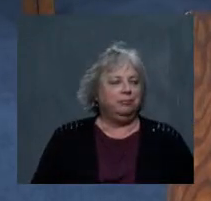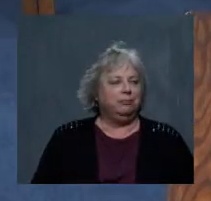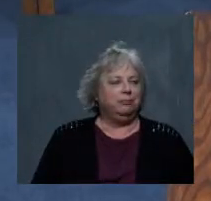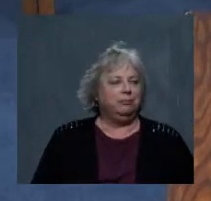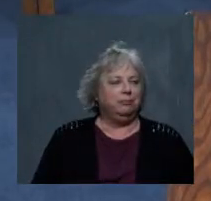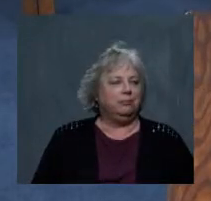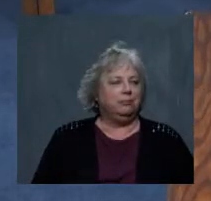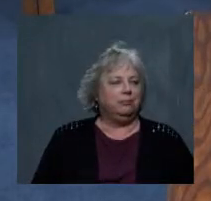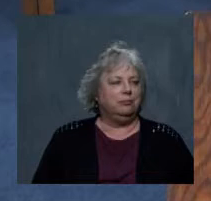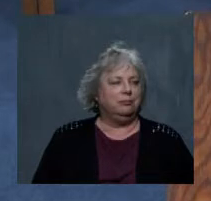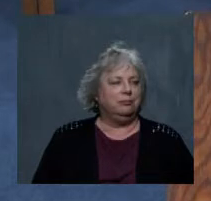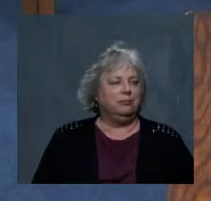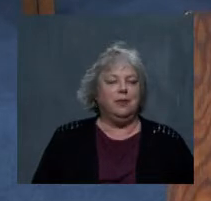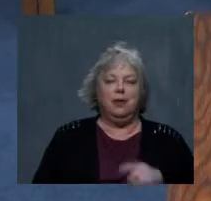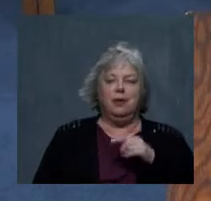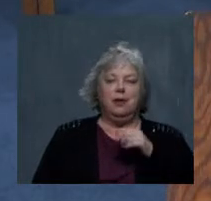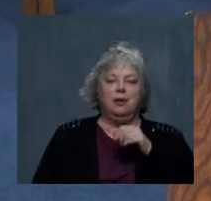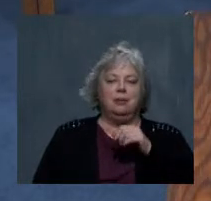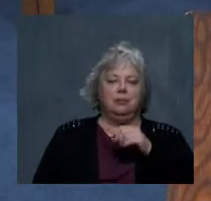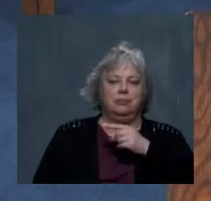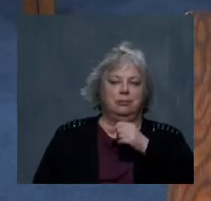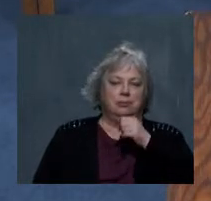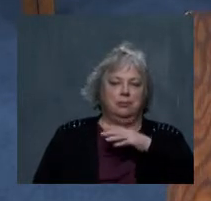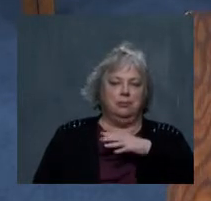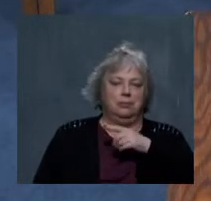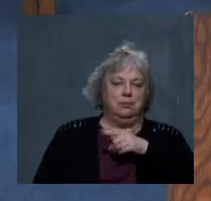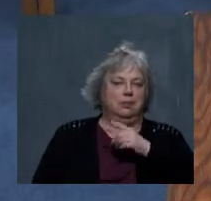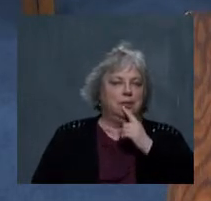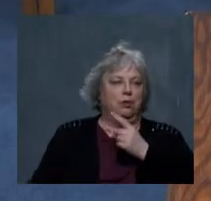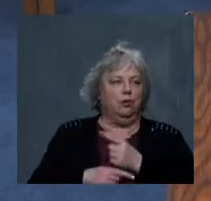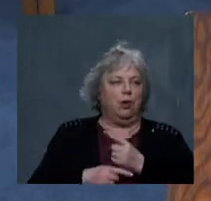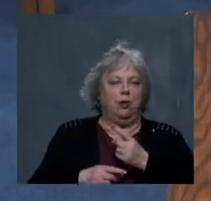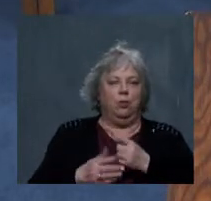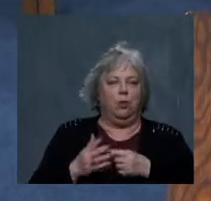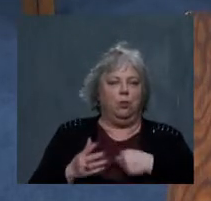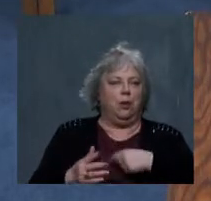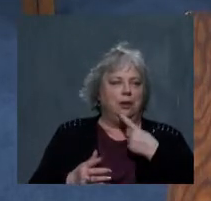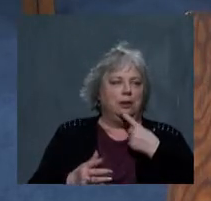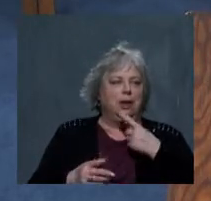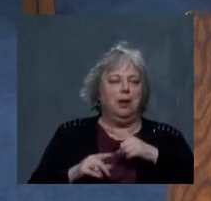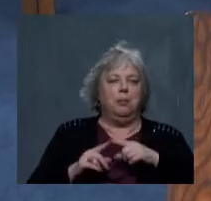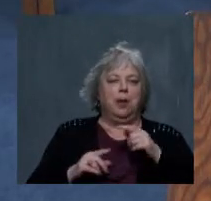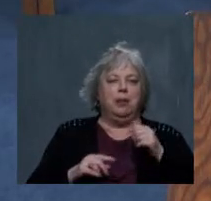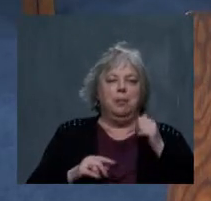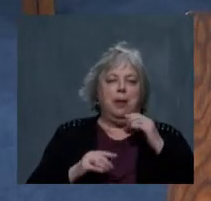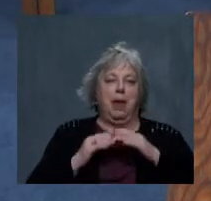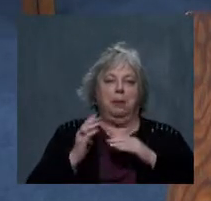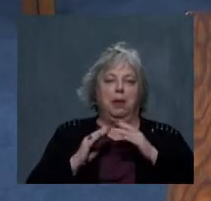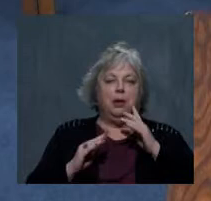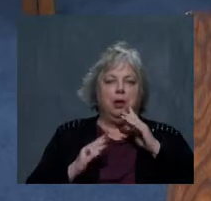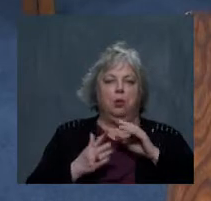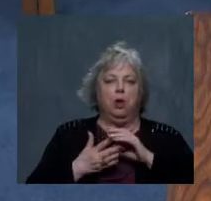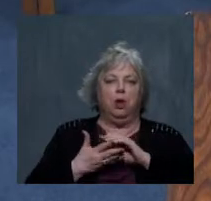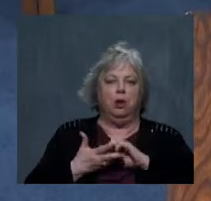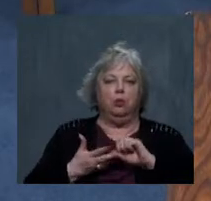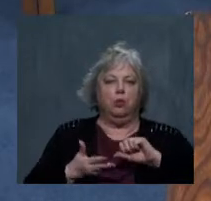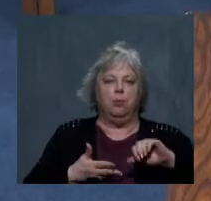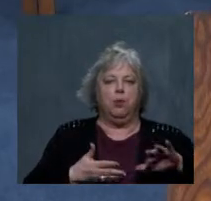She's correct with what she said, but we are going to remove the building in the back so there will